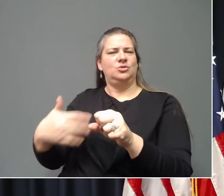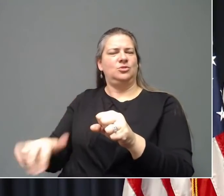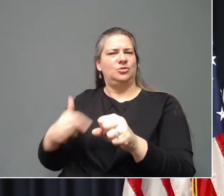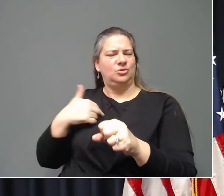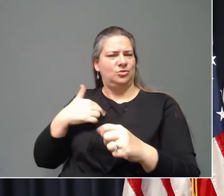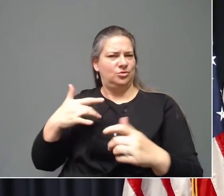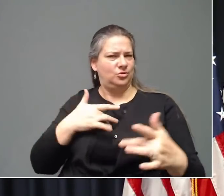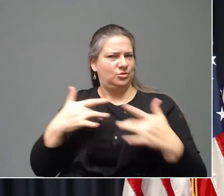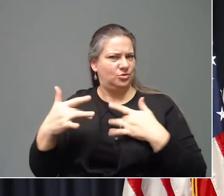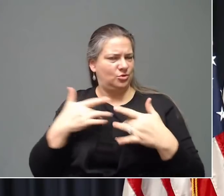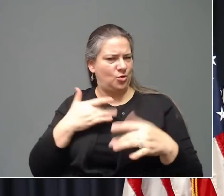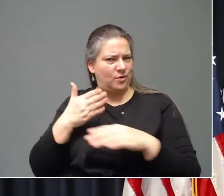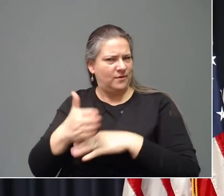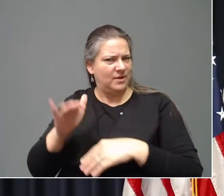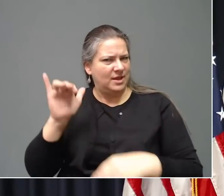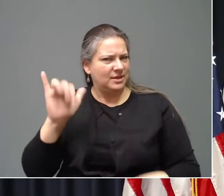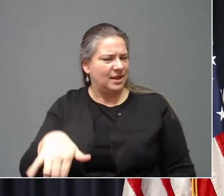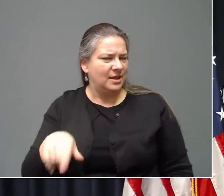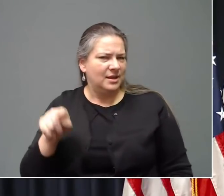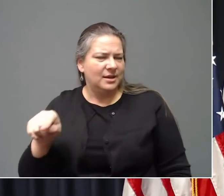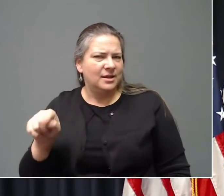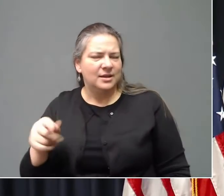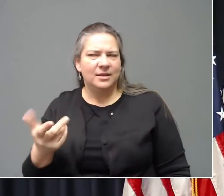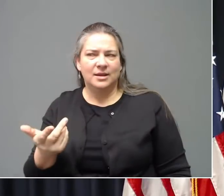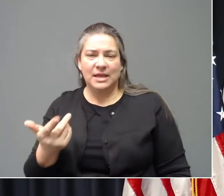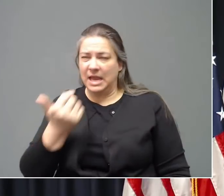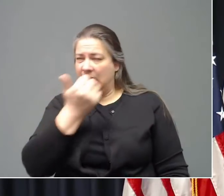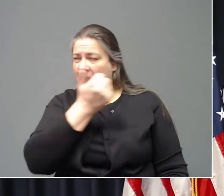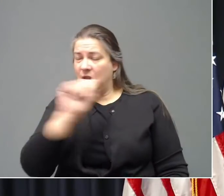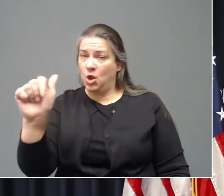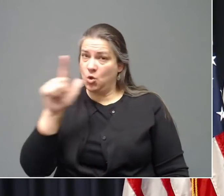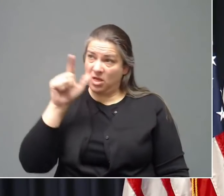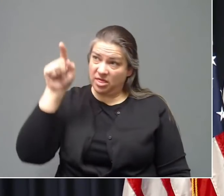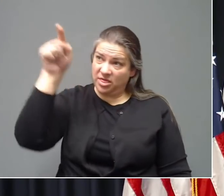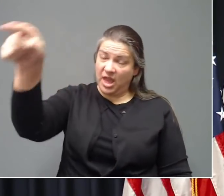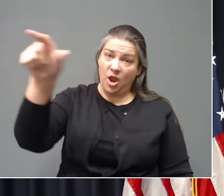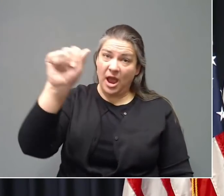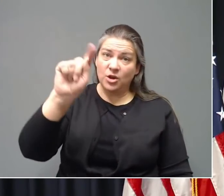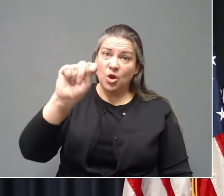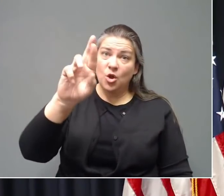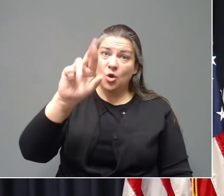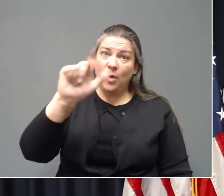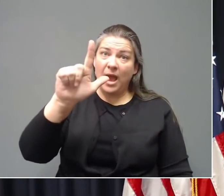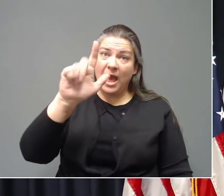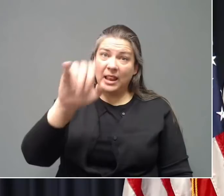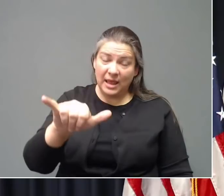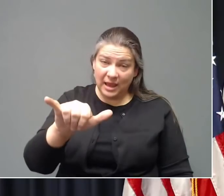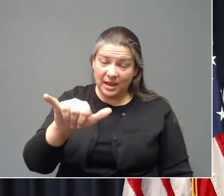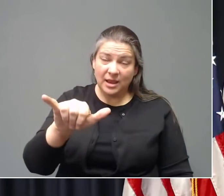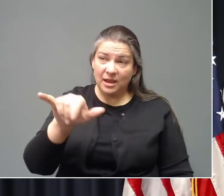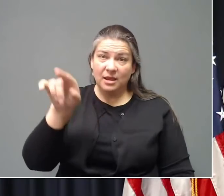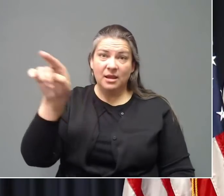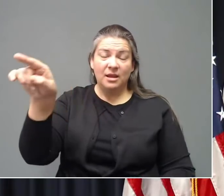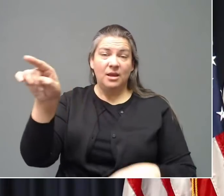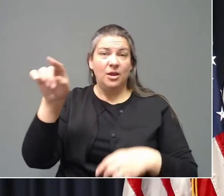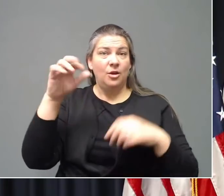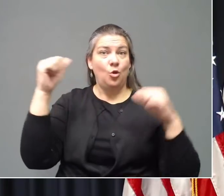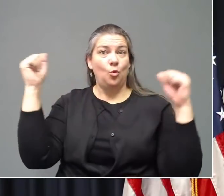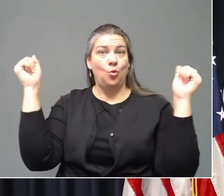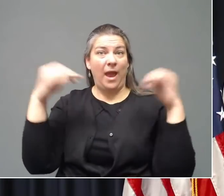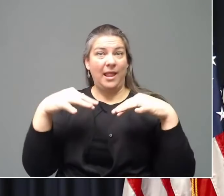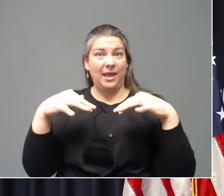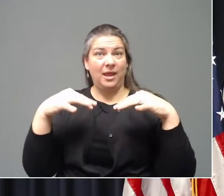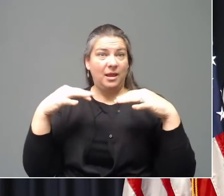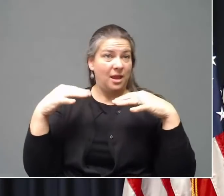Anybody who was at that rally turned riot, turned domestic terror attack, even if they weren't